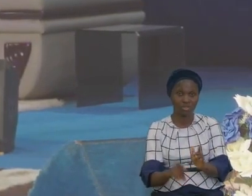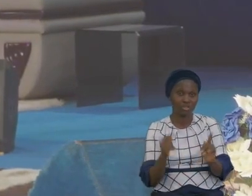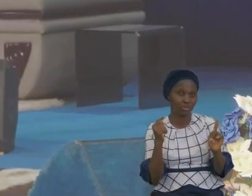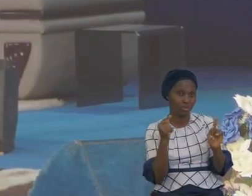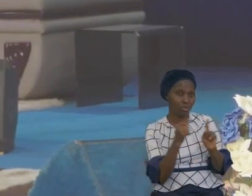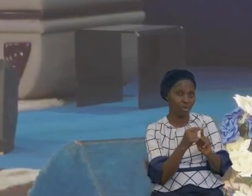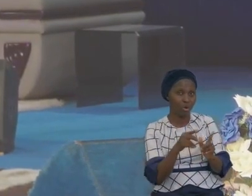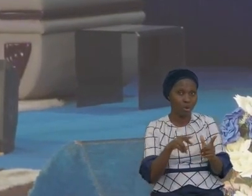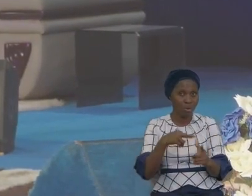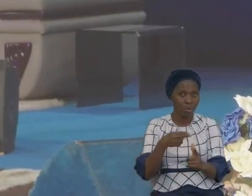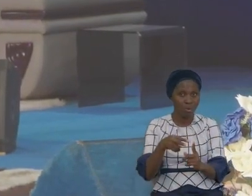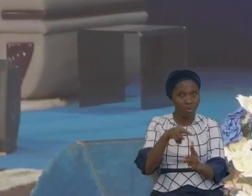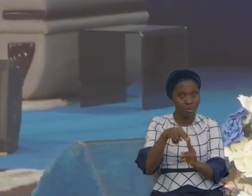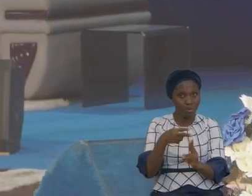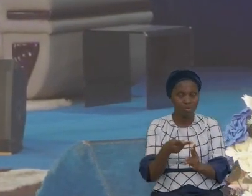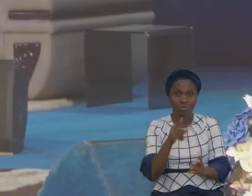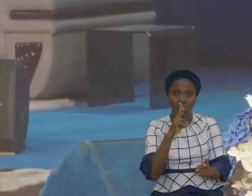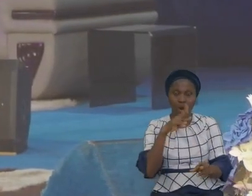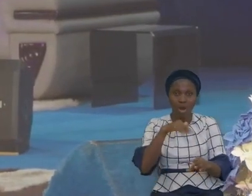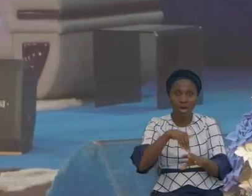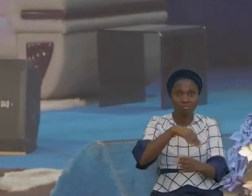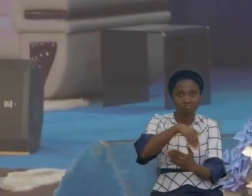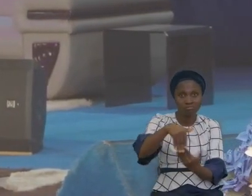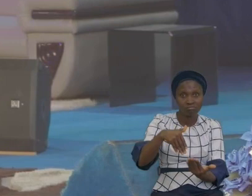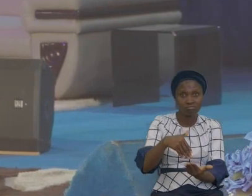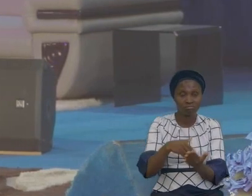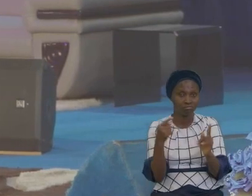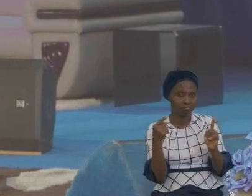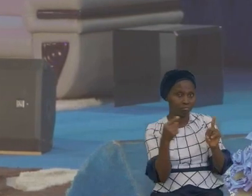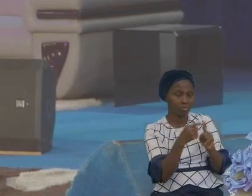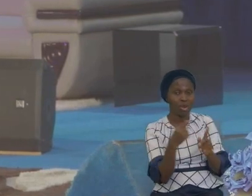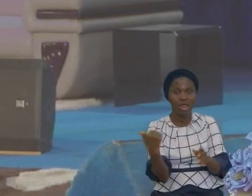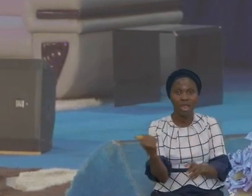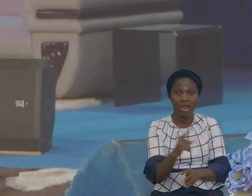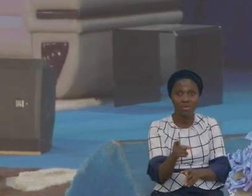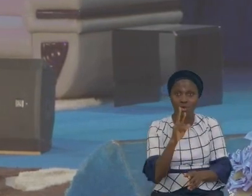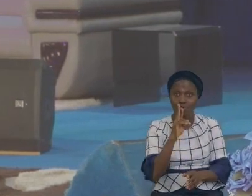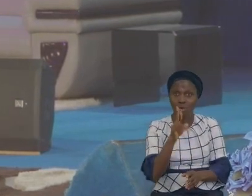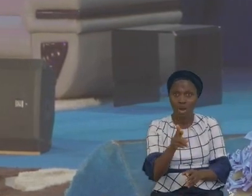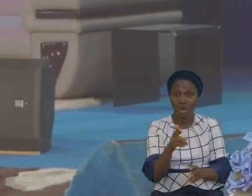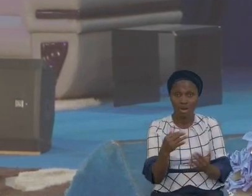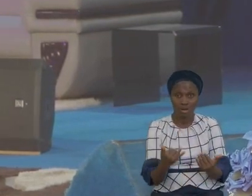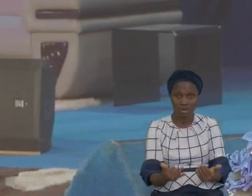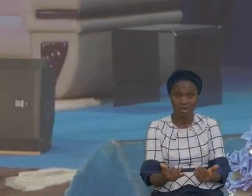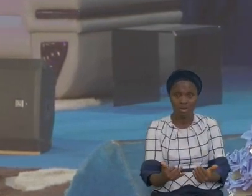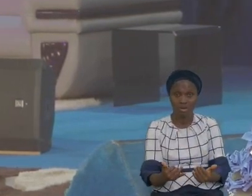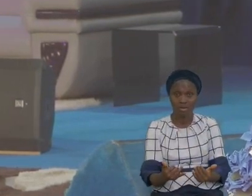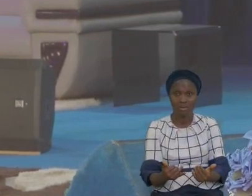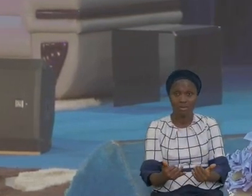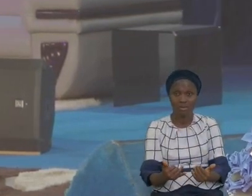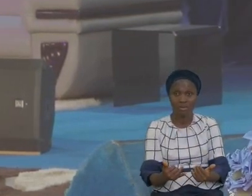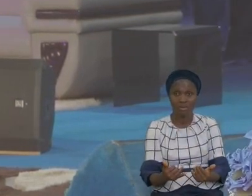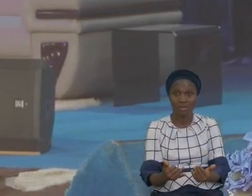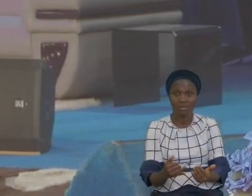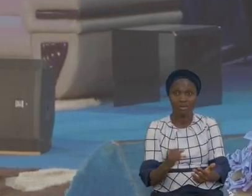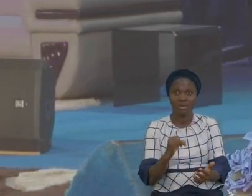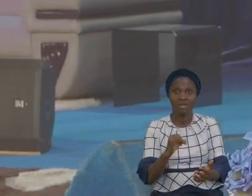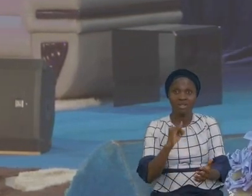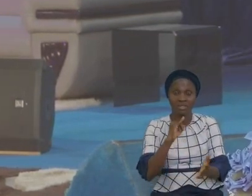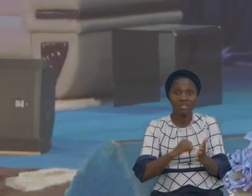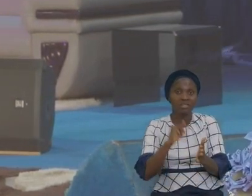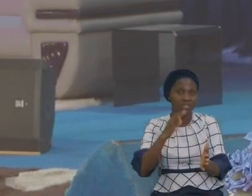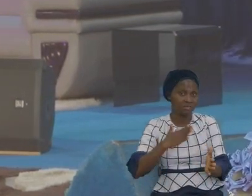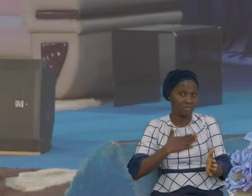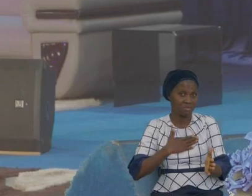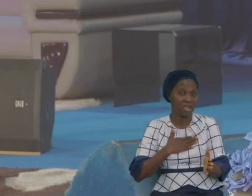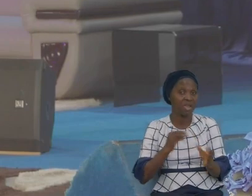Anywhere you are, it's my privilege, it's my calling, it's